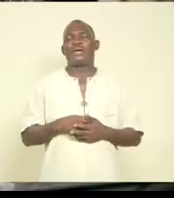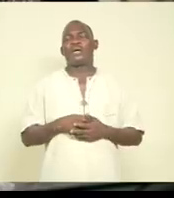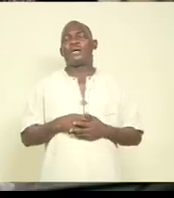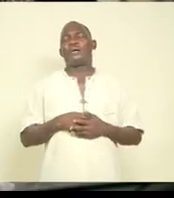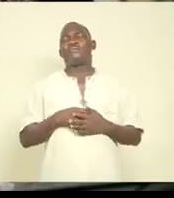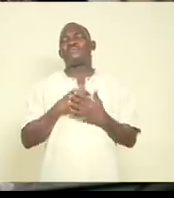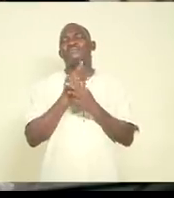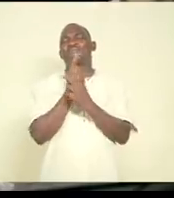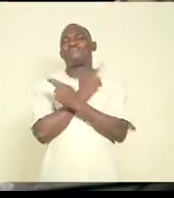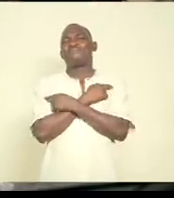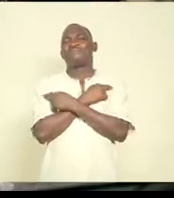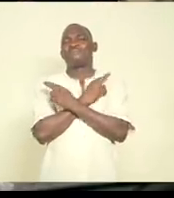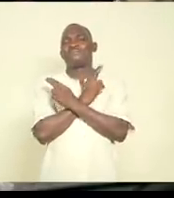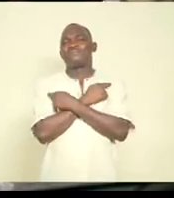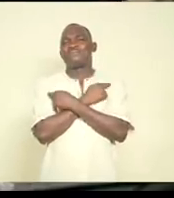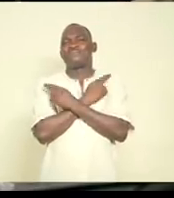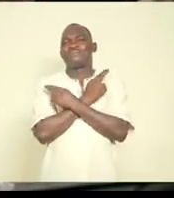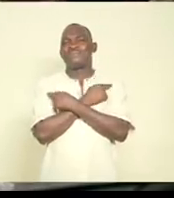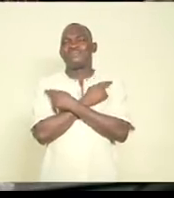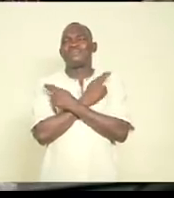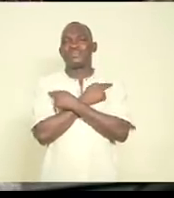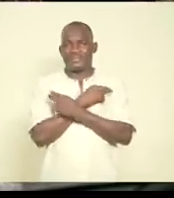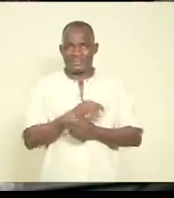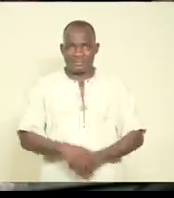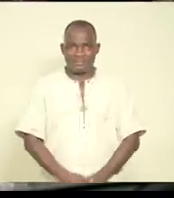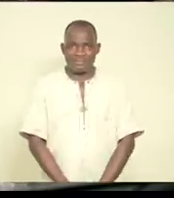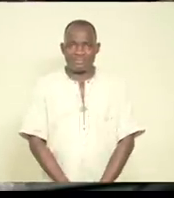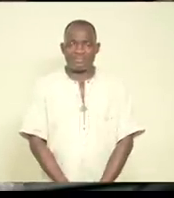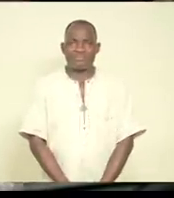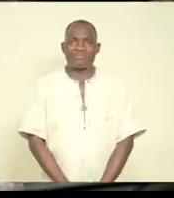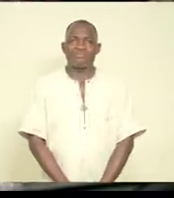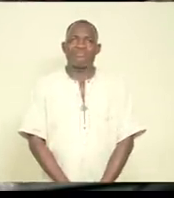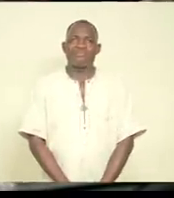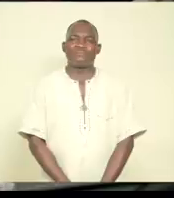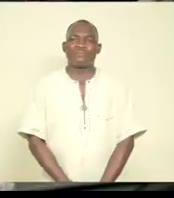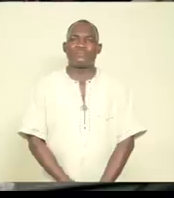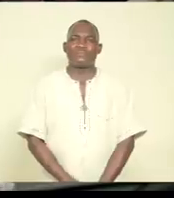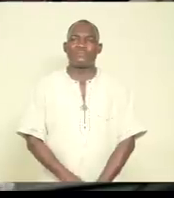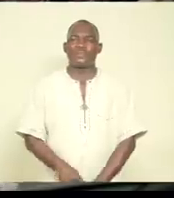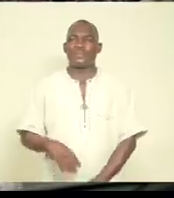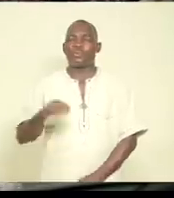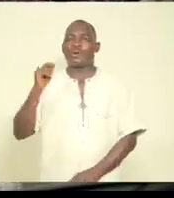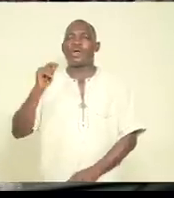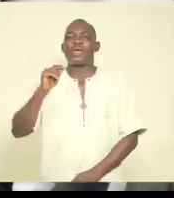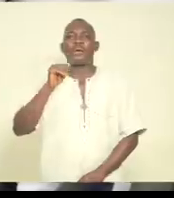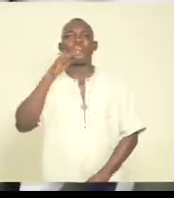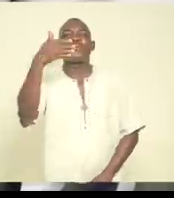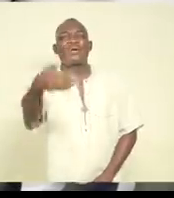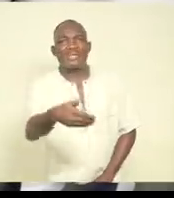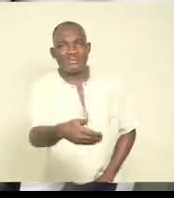No matter what happens, no one has the right to treat a child like an